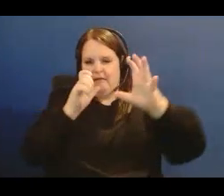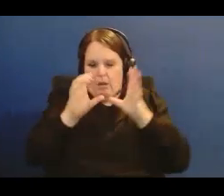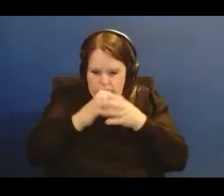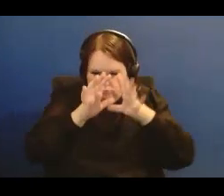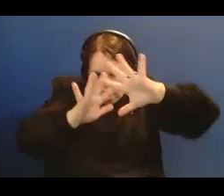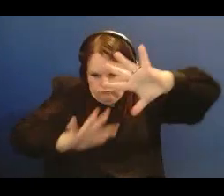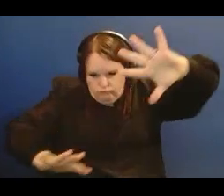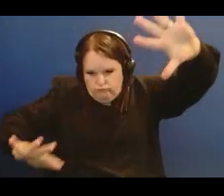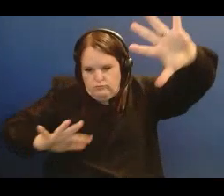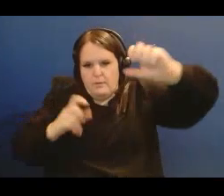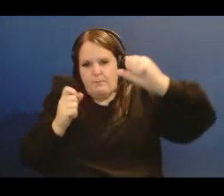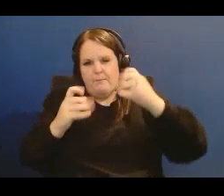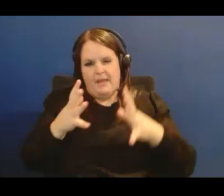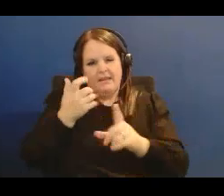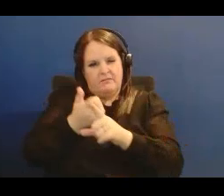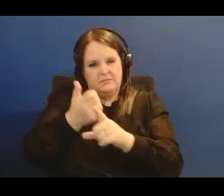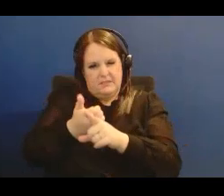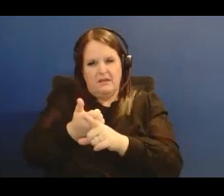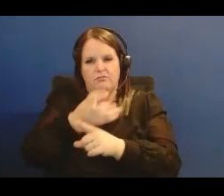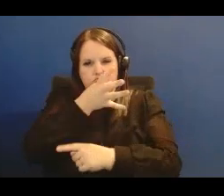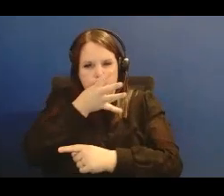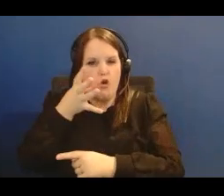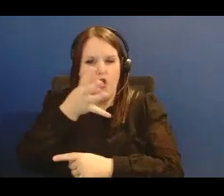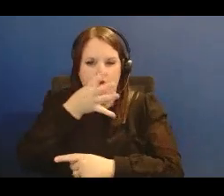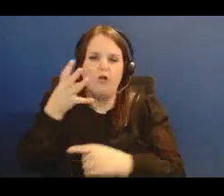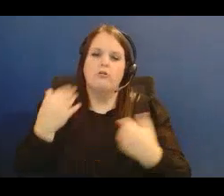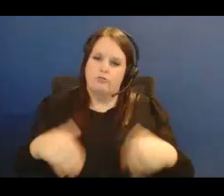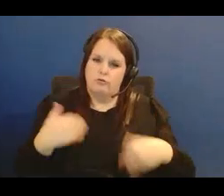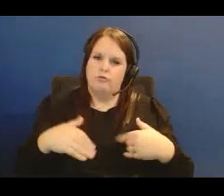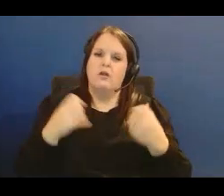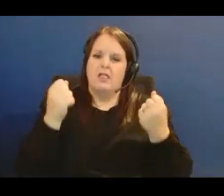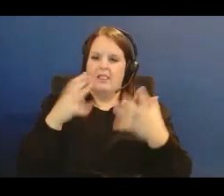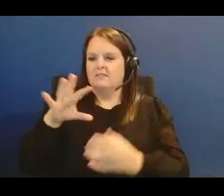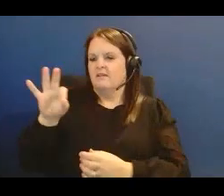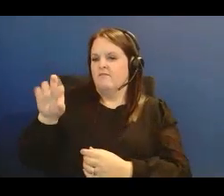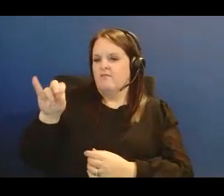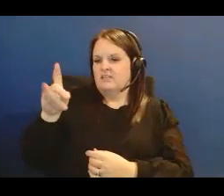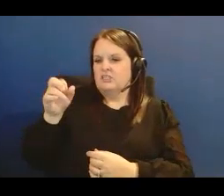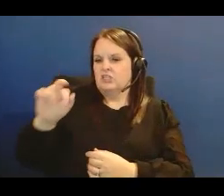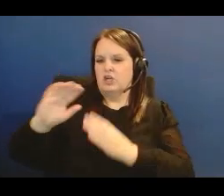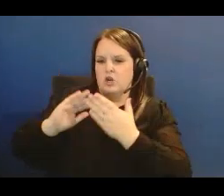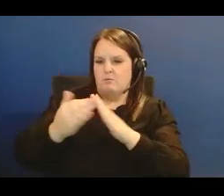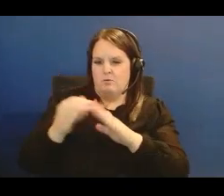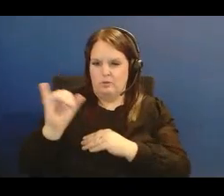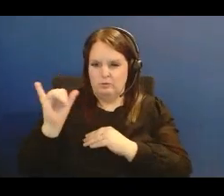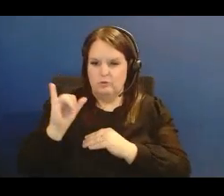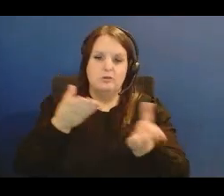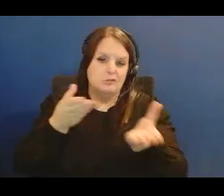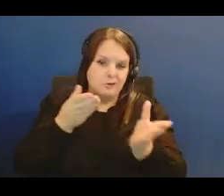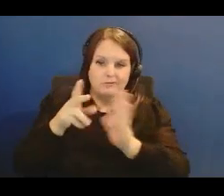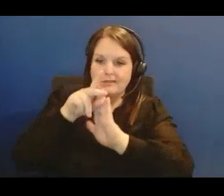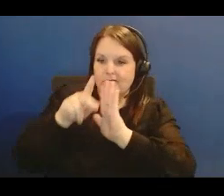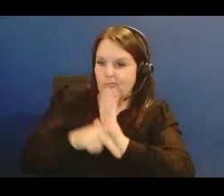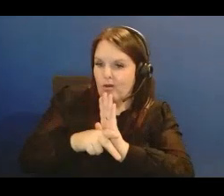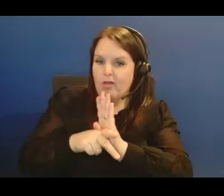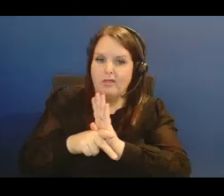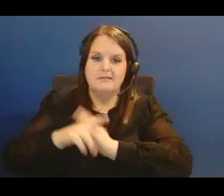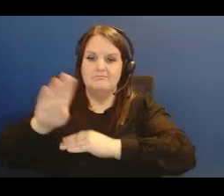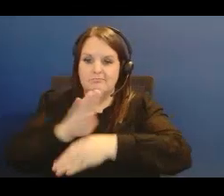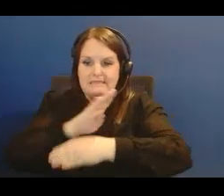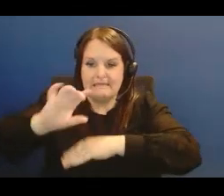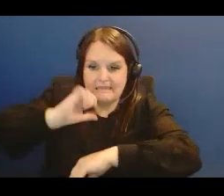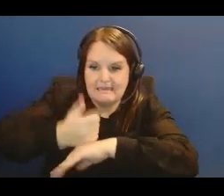percentage of which finds itself as rural, and we have a lot of frontier communities as well. Services, policies, and entities like